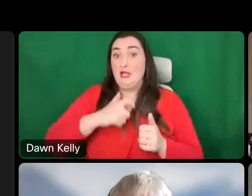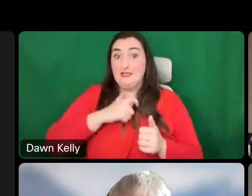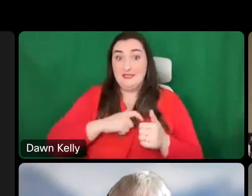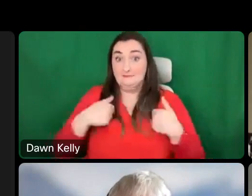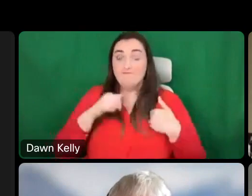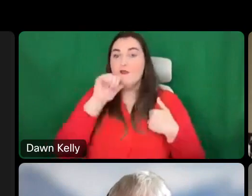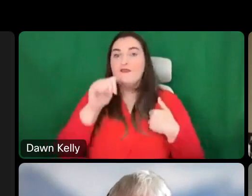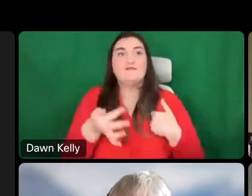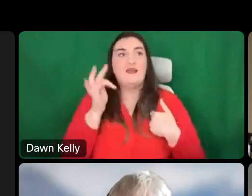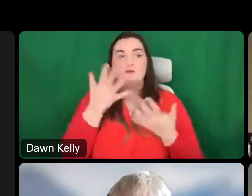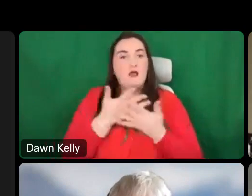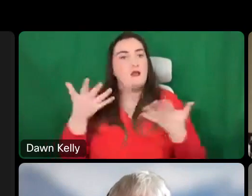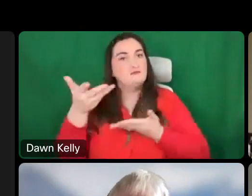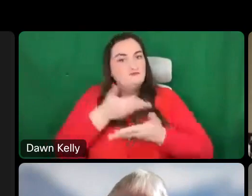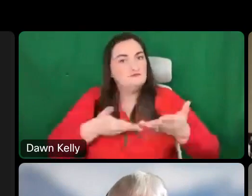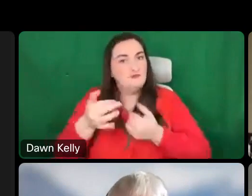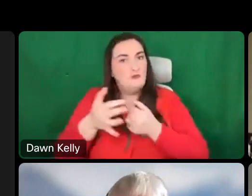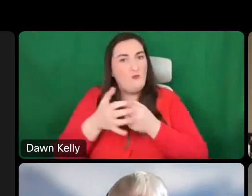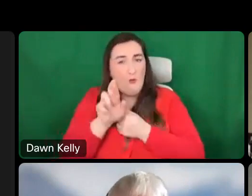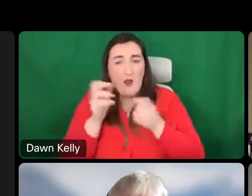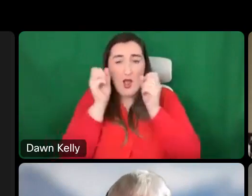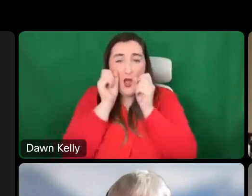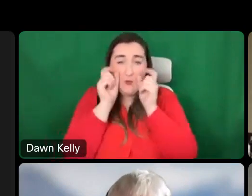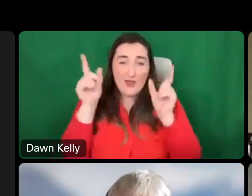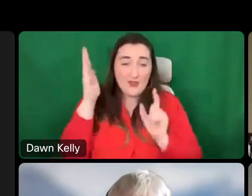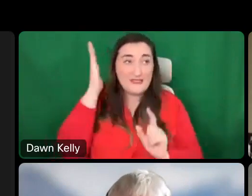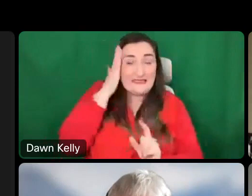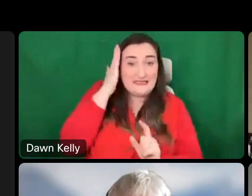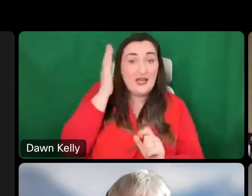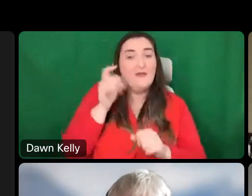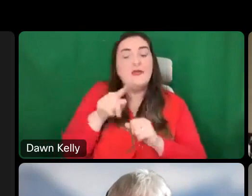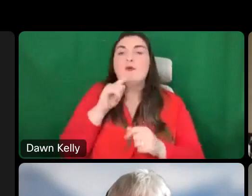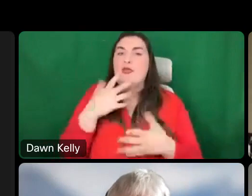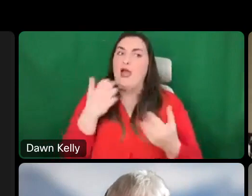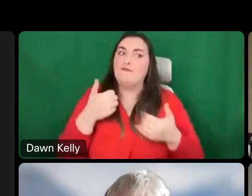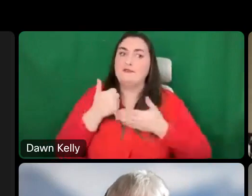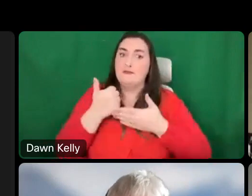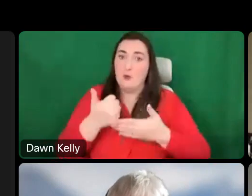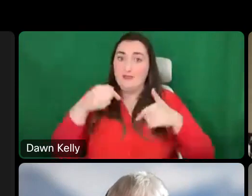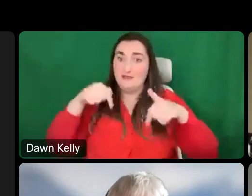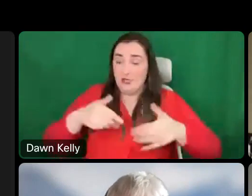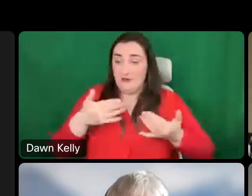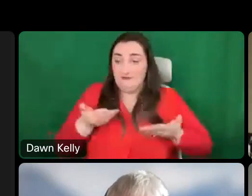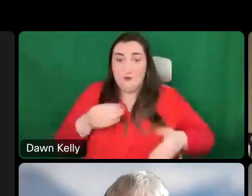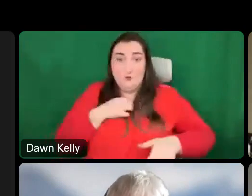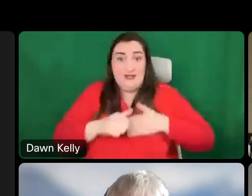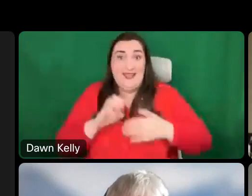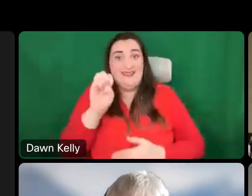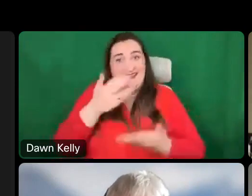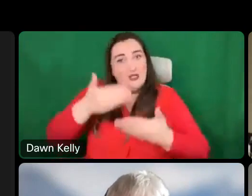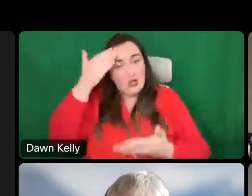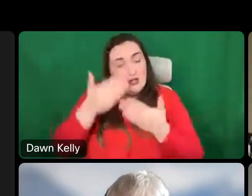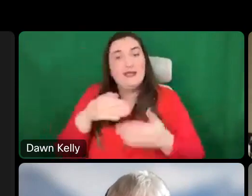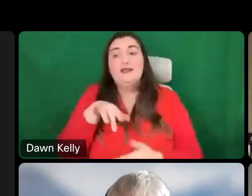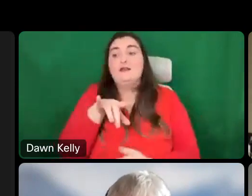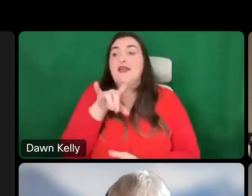found much discussion or awareness of it, but it's good that there are supports available, as we've discussed today, with the e-learning, HSE